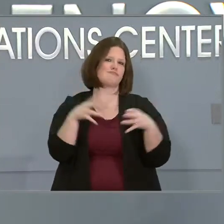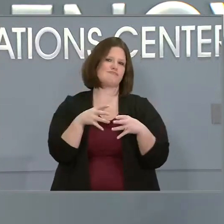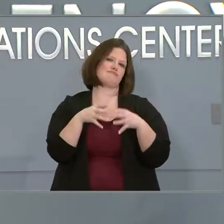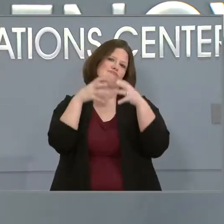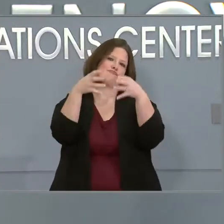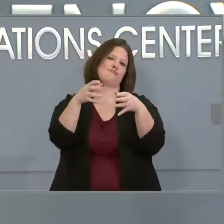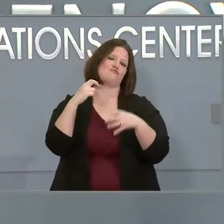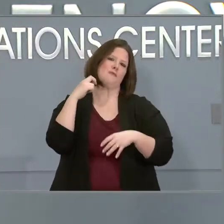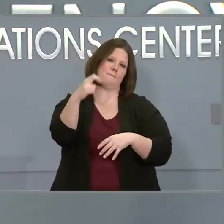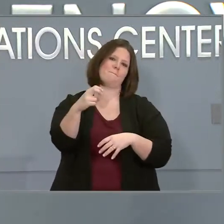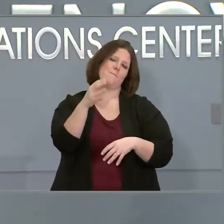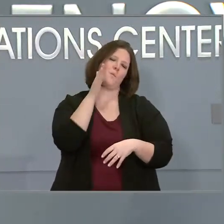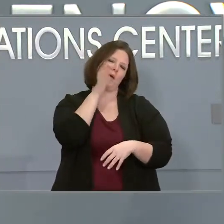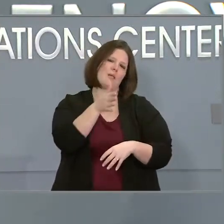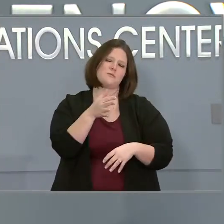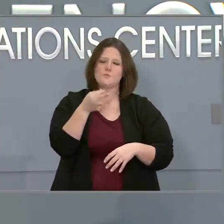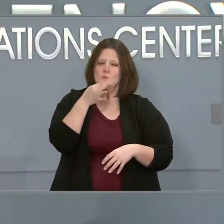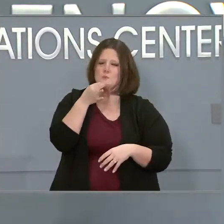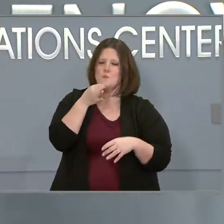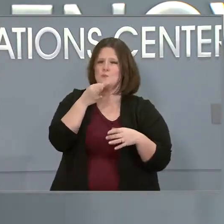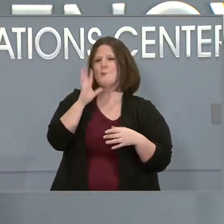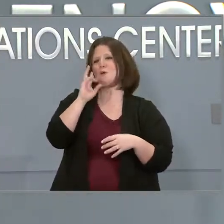So that's coming up soon. Thank you.